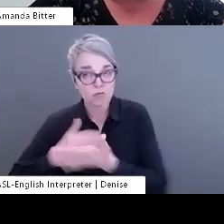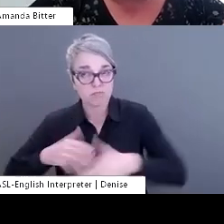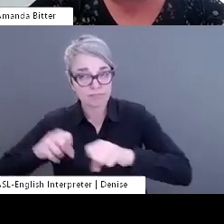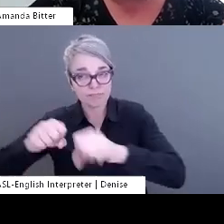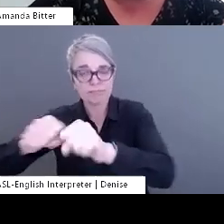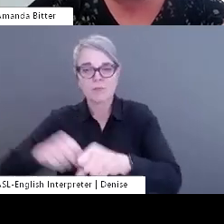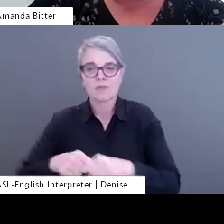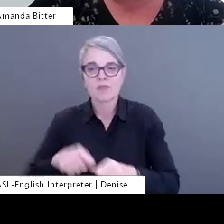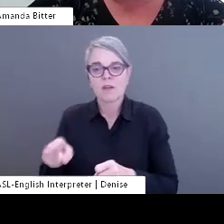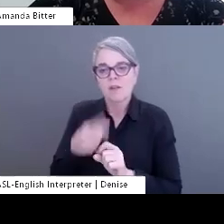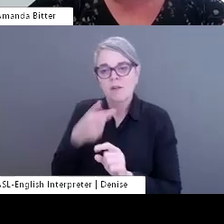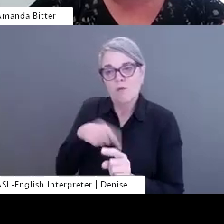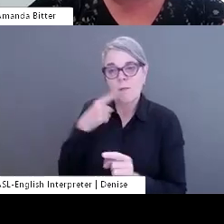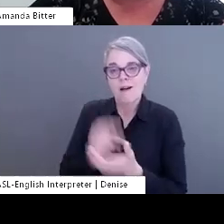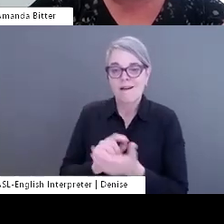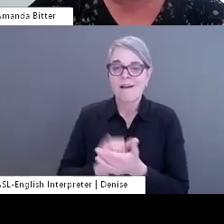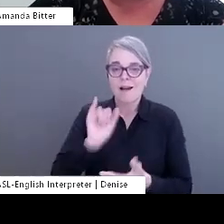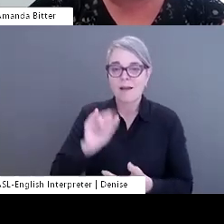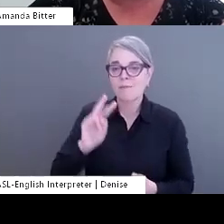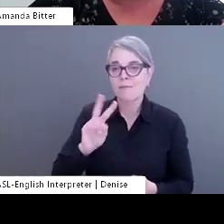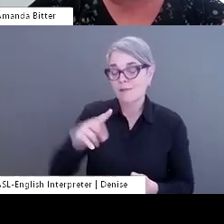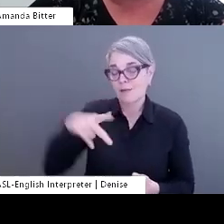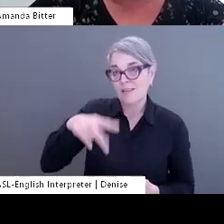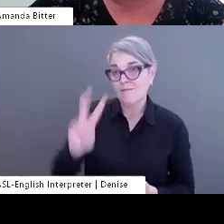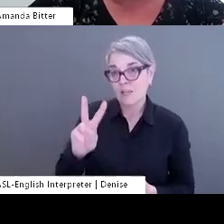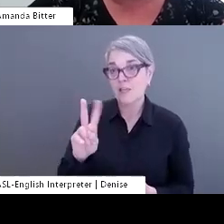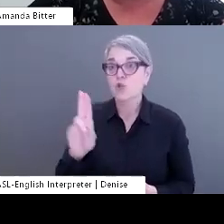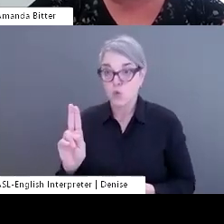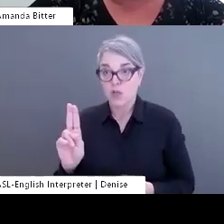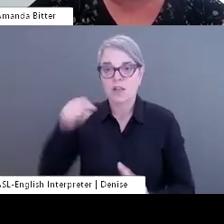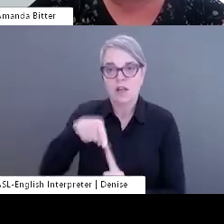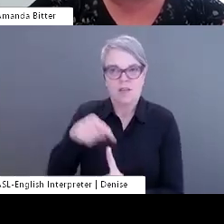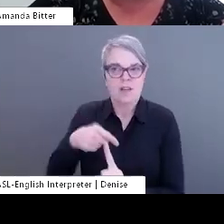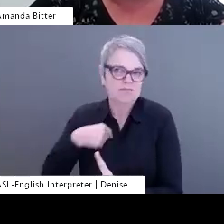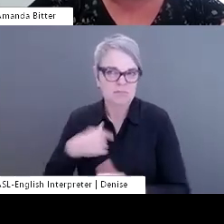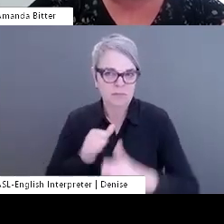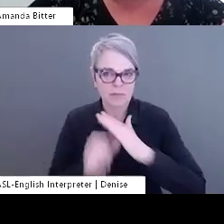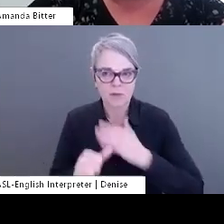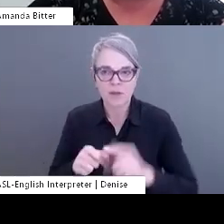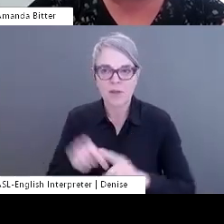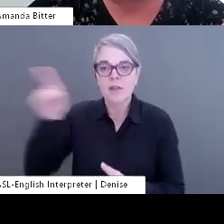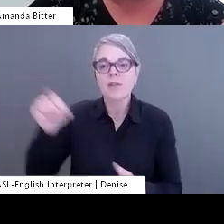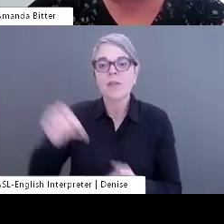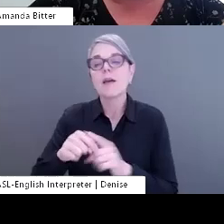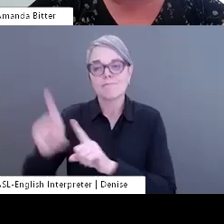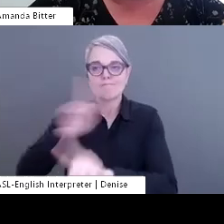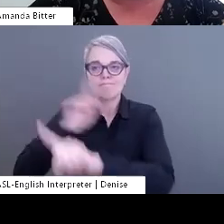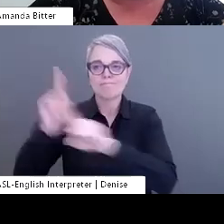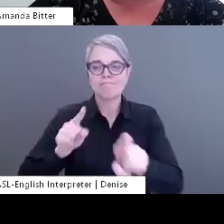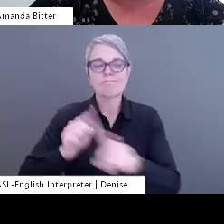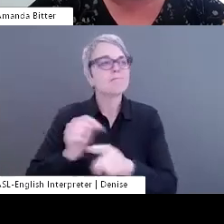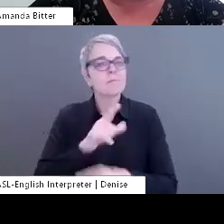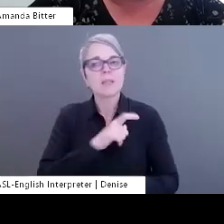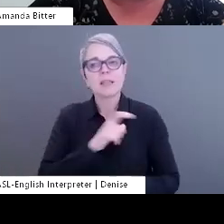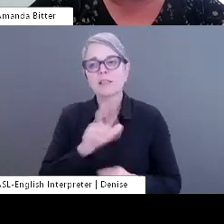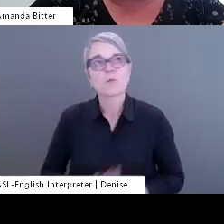that I'm part of. It was mandated by the province that police services across Ontario dedicate X amount of resources to